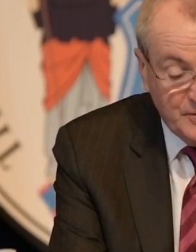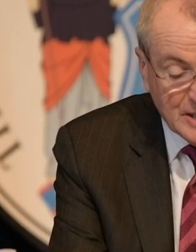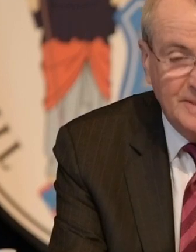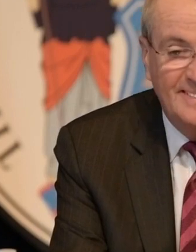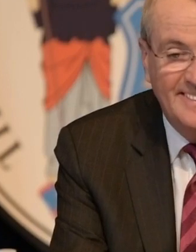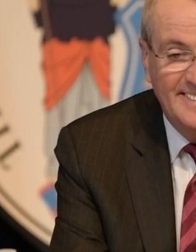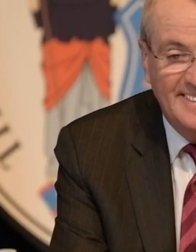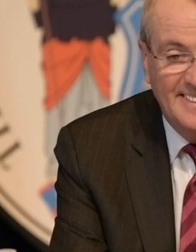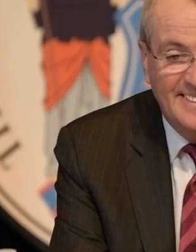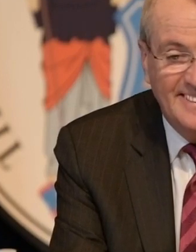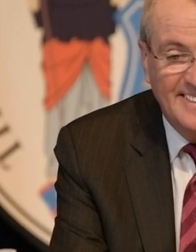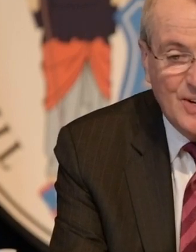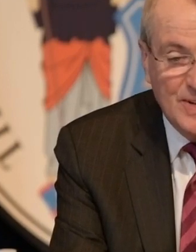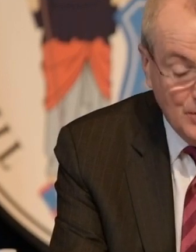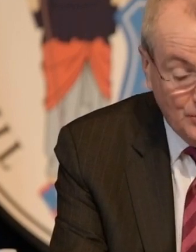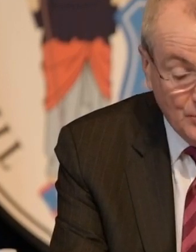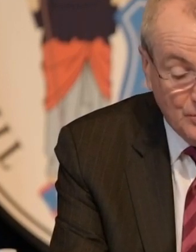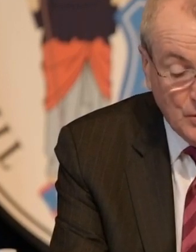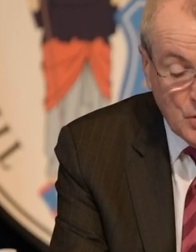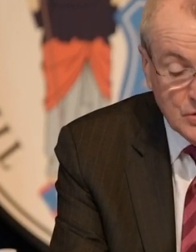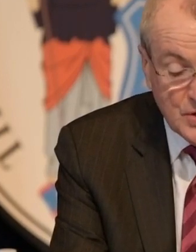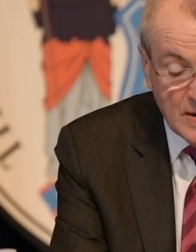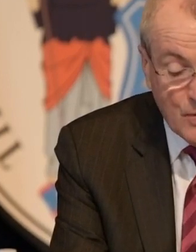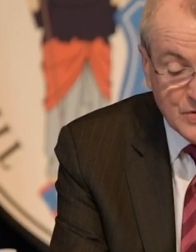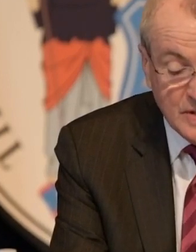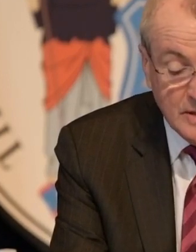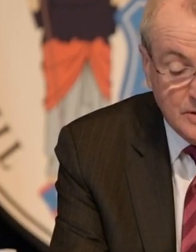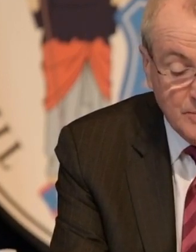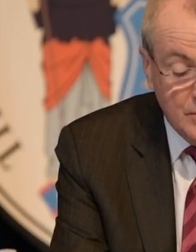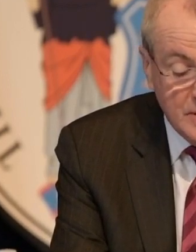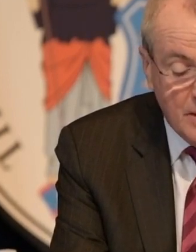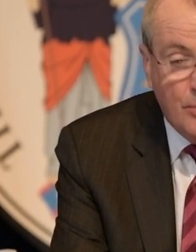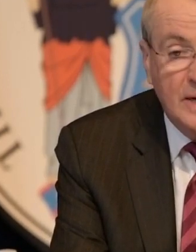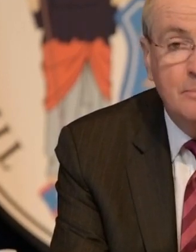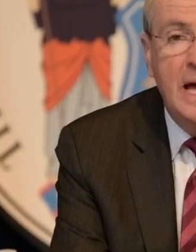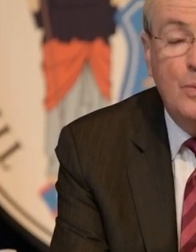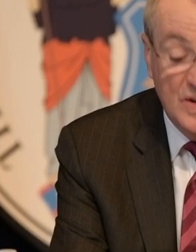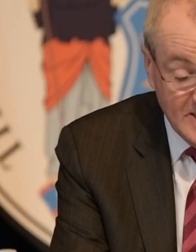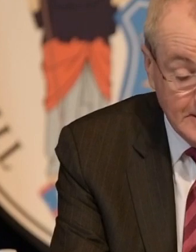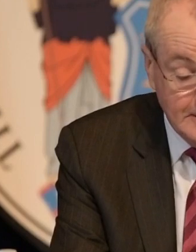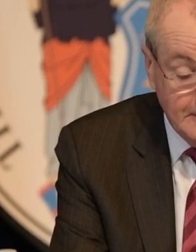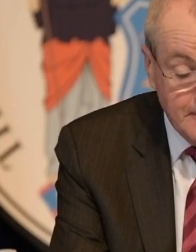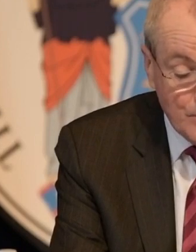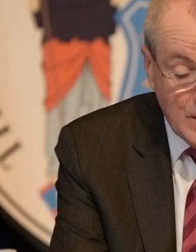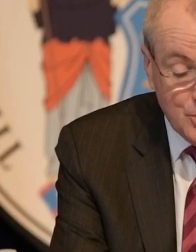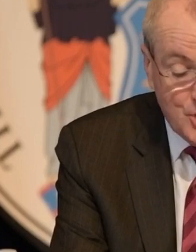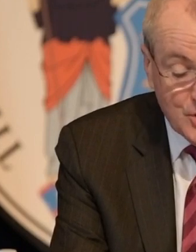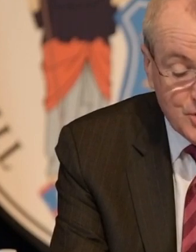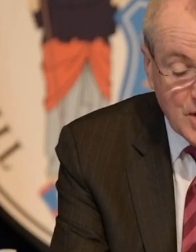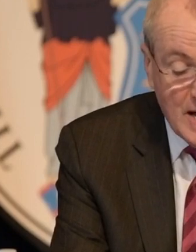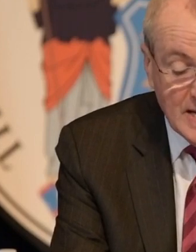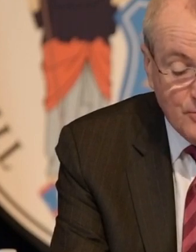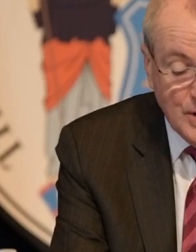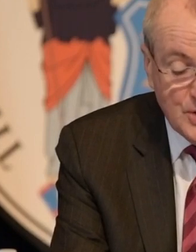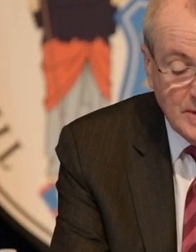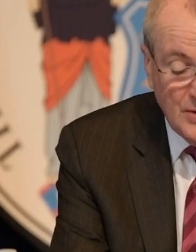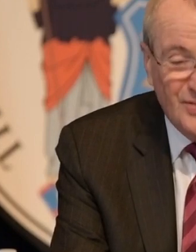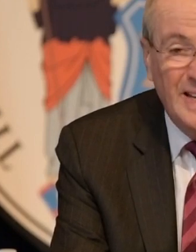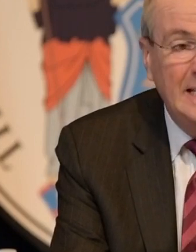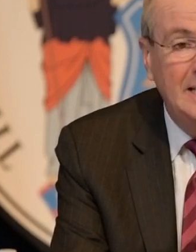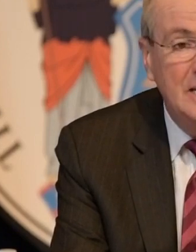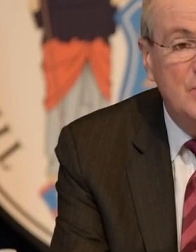Bill Feckman, there he is, was a longtime resident and community member in Maywood. He was just shy of